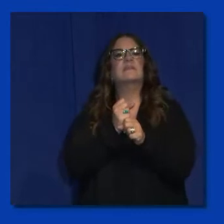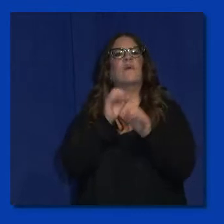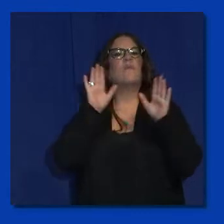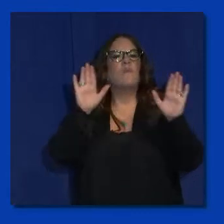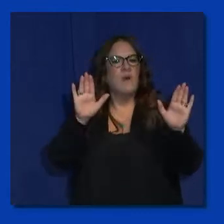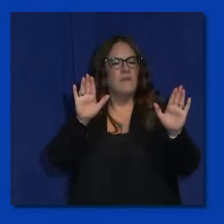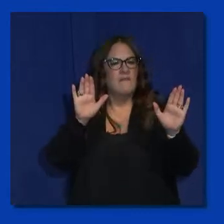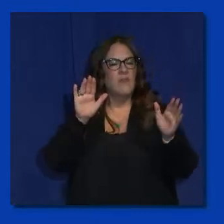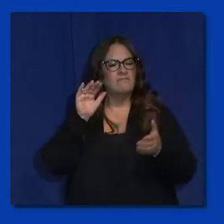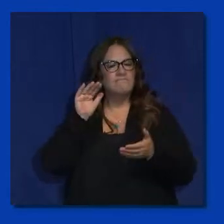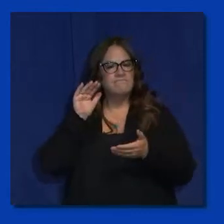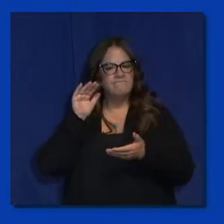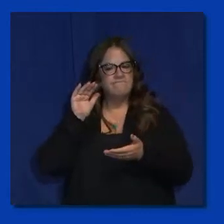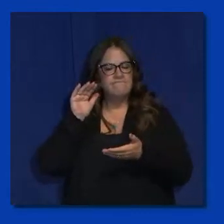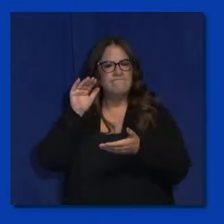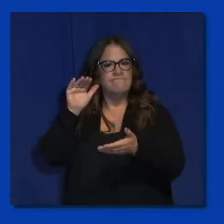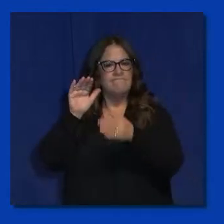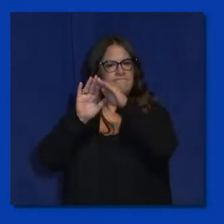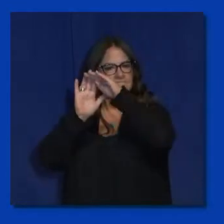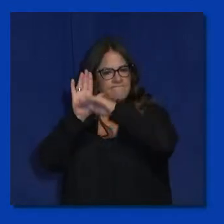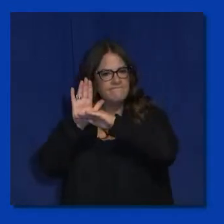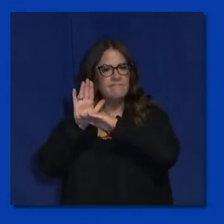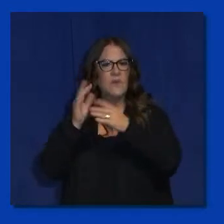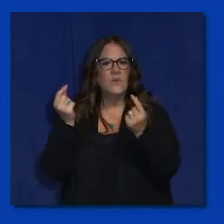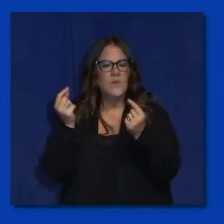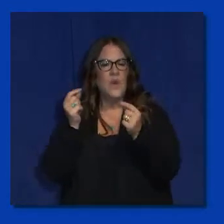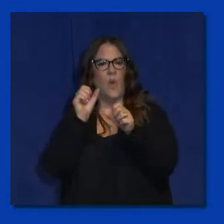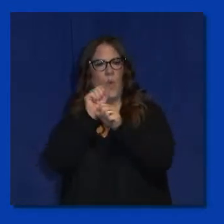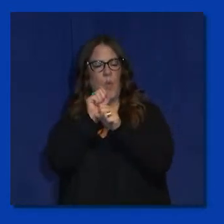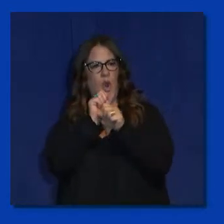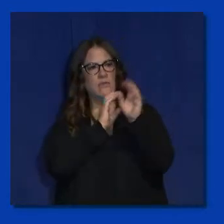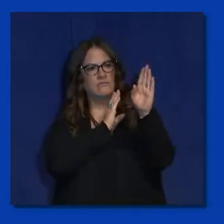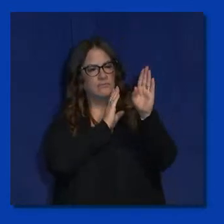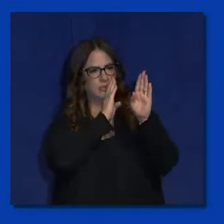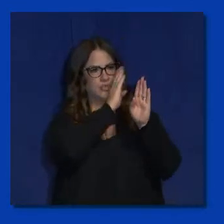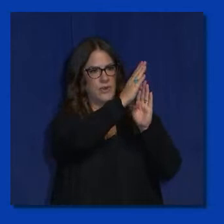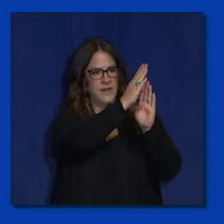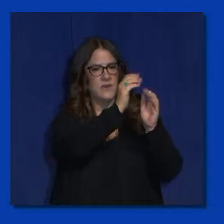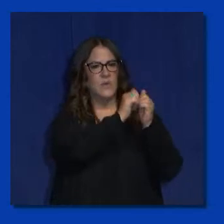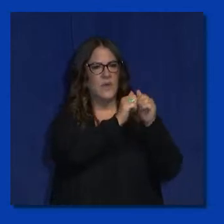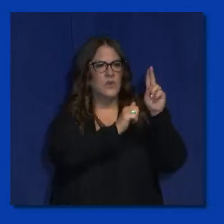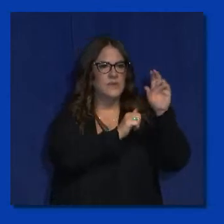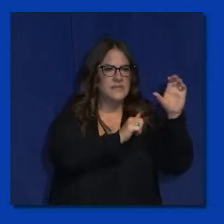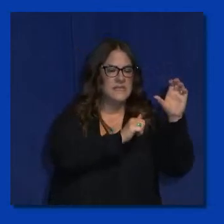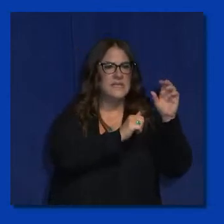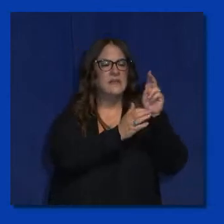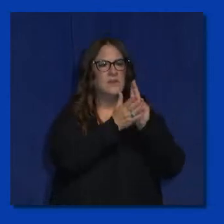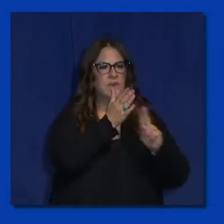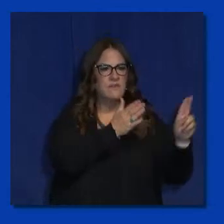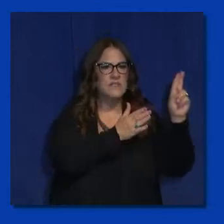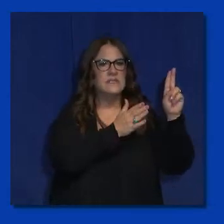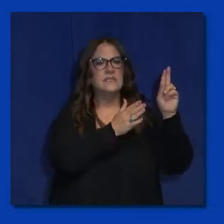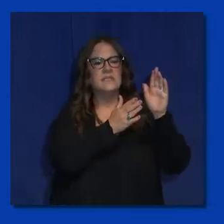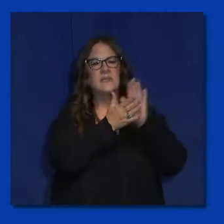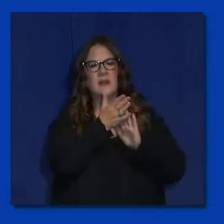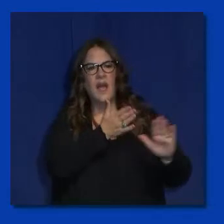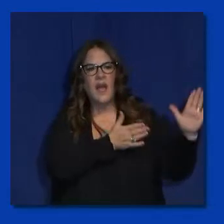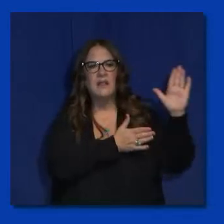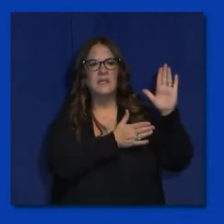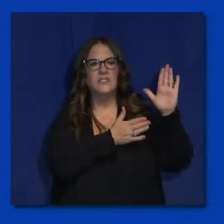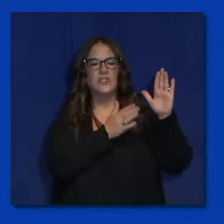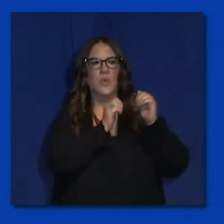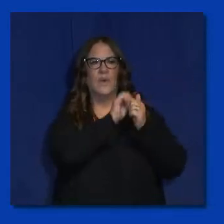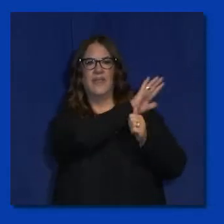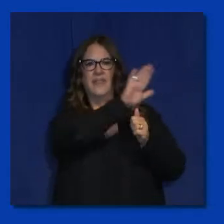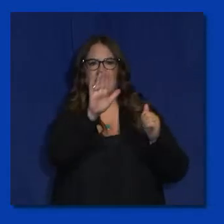package working very directly with CSU, UC, and community college to align not only the systems